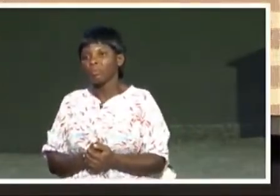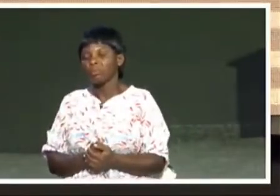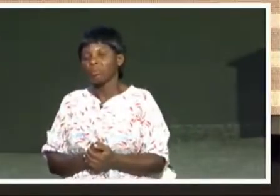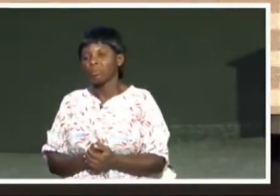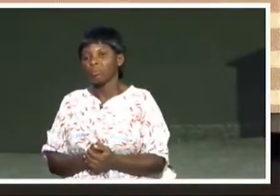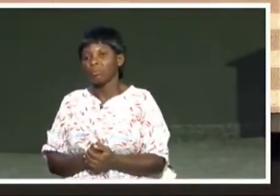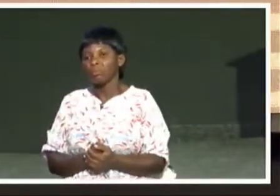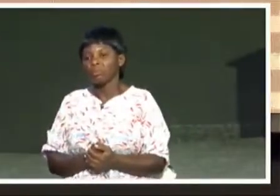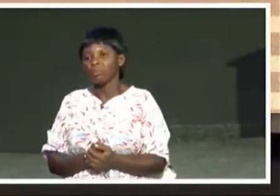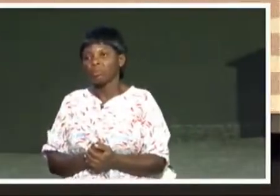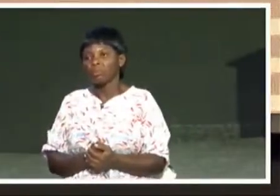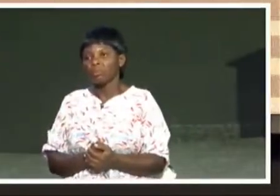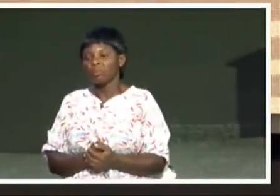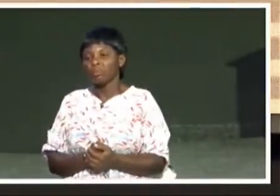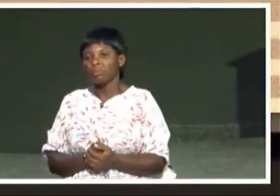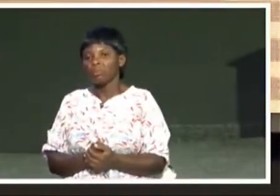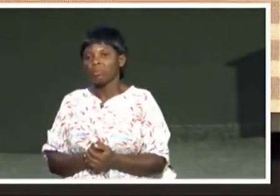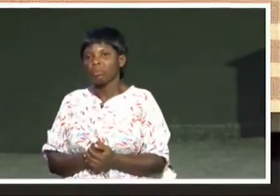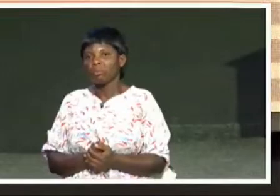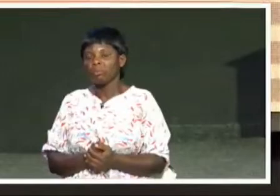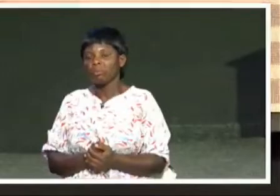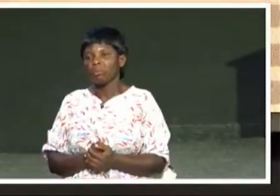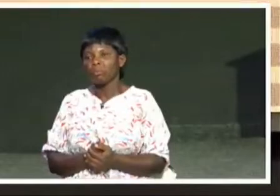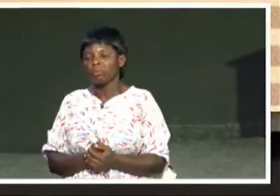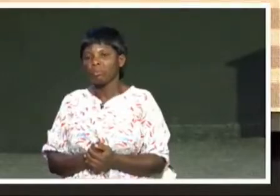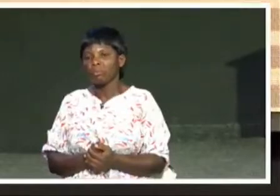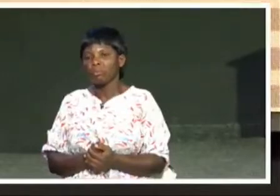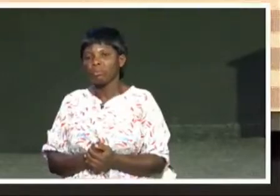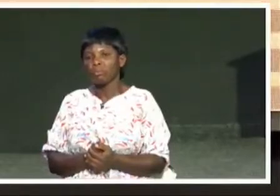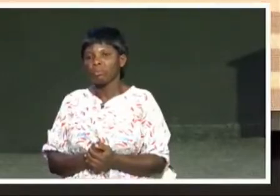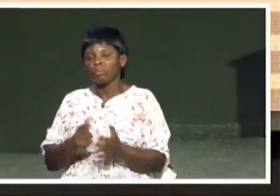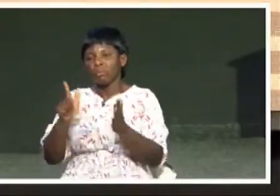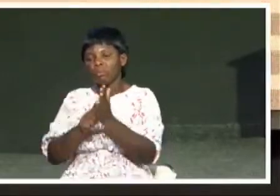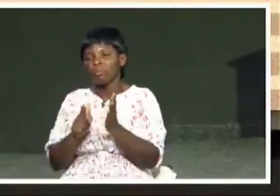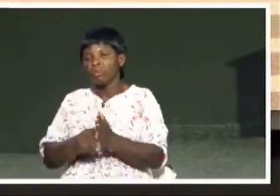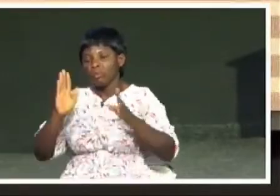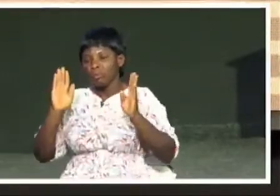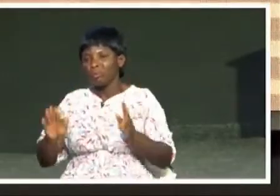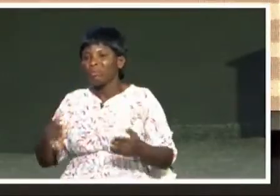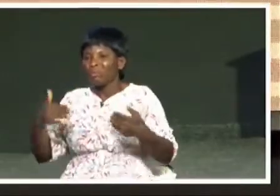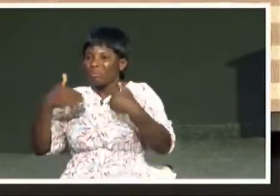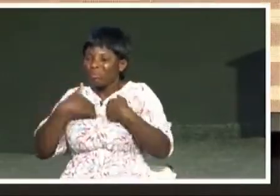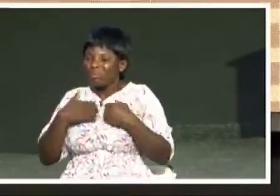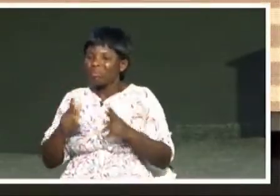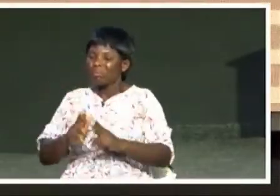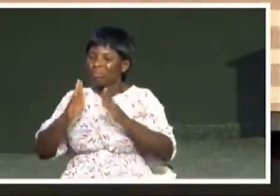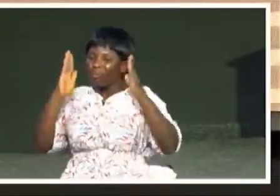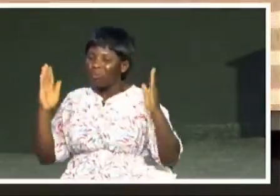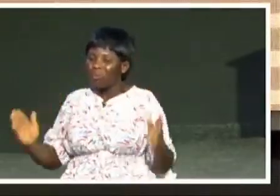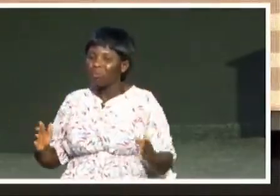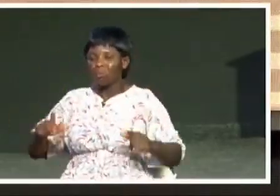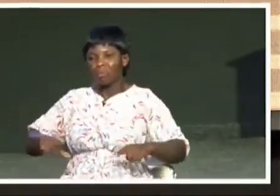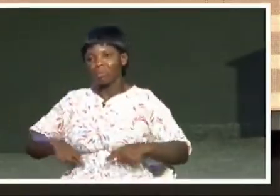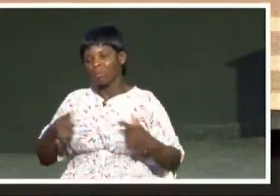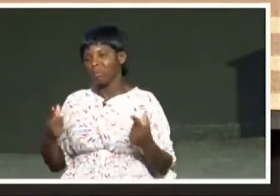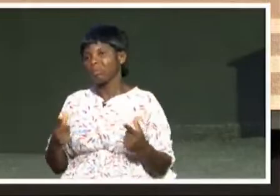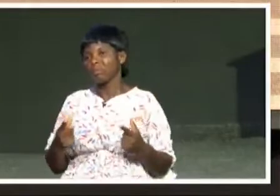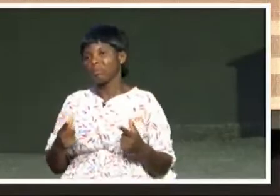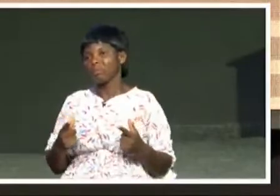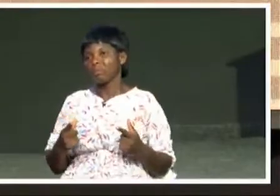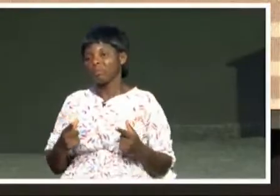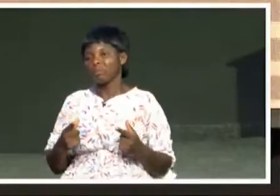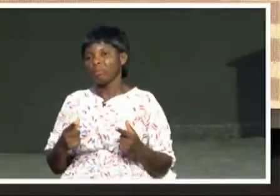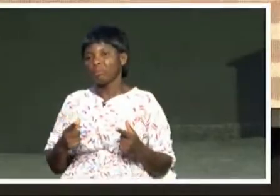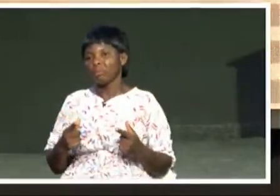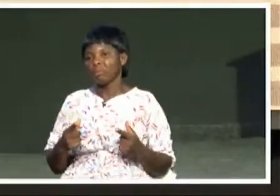I earn well, I have a great life, and I can even help other people. It all comes out of